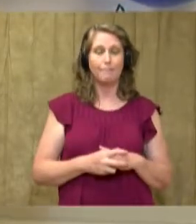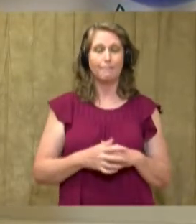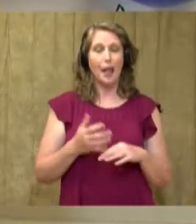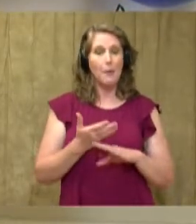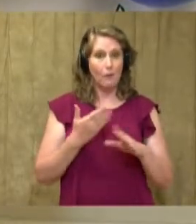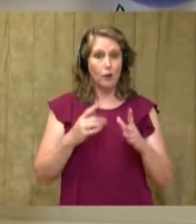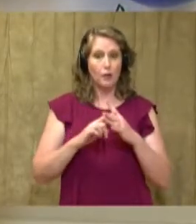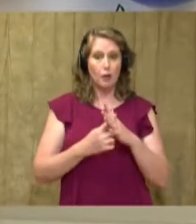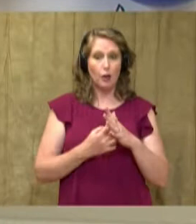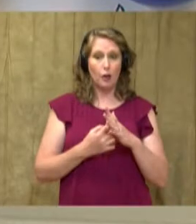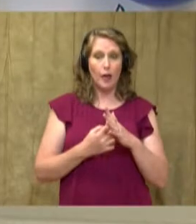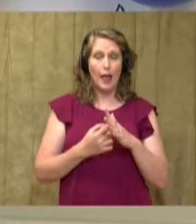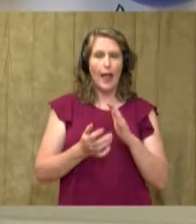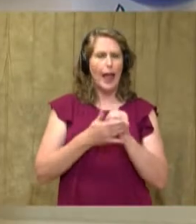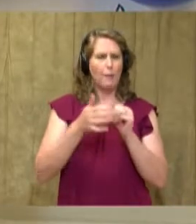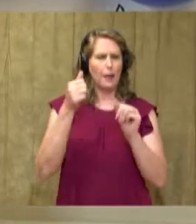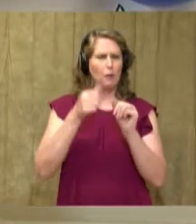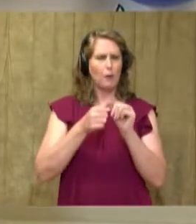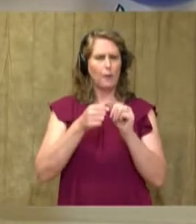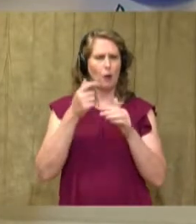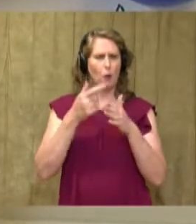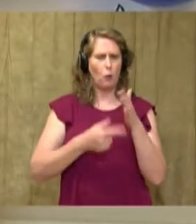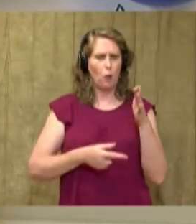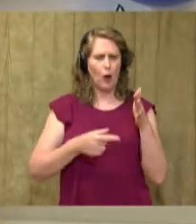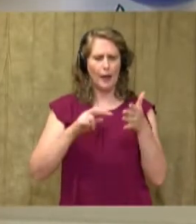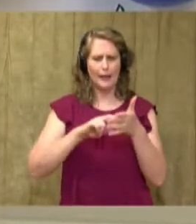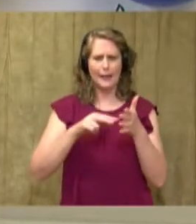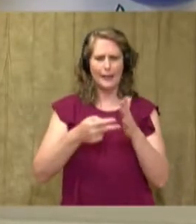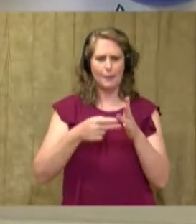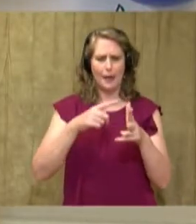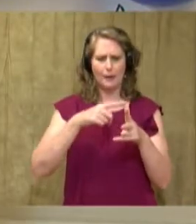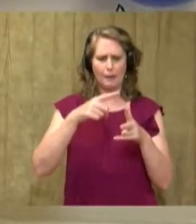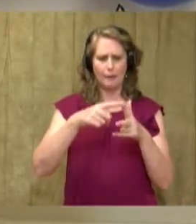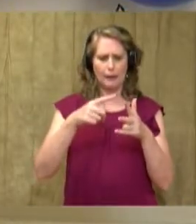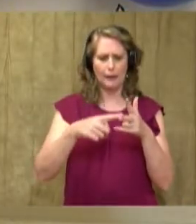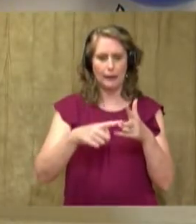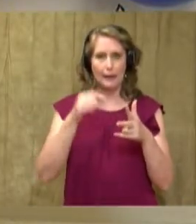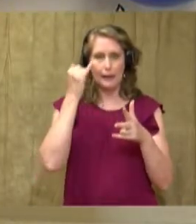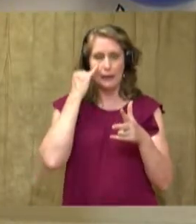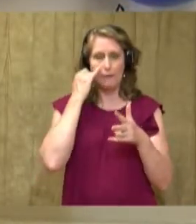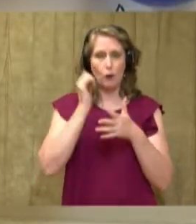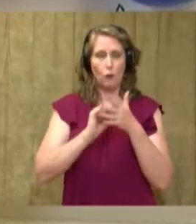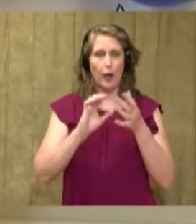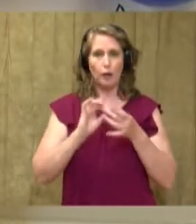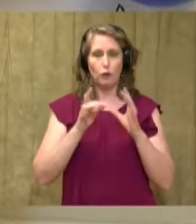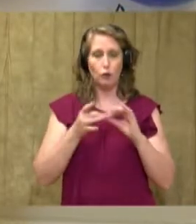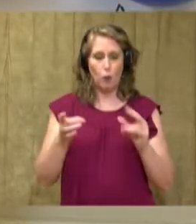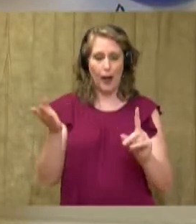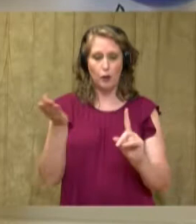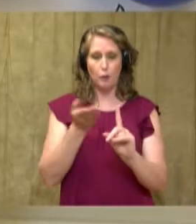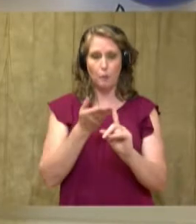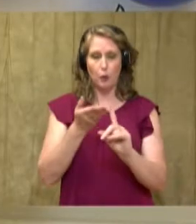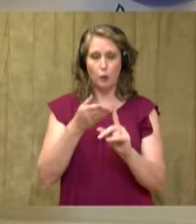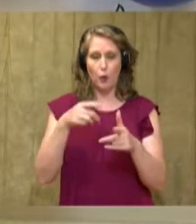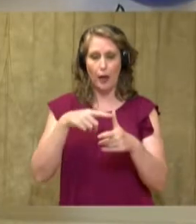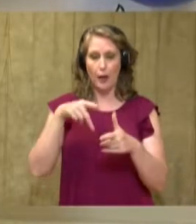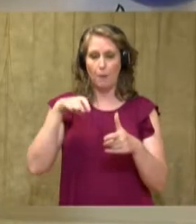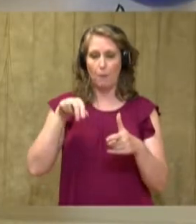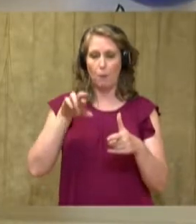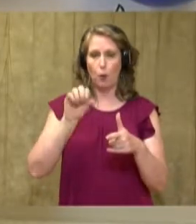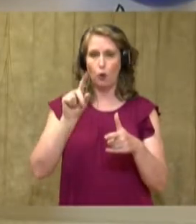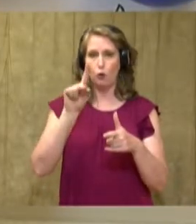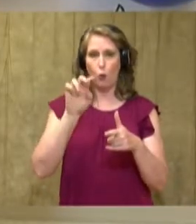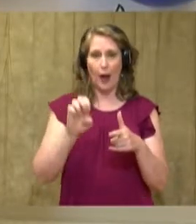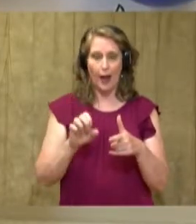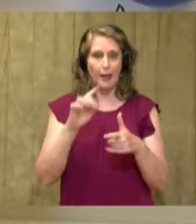we get started, I want you to refresh my memory of what these mean. So, if an author writes a story to persuade, what does that